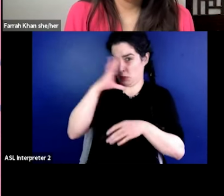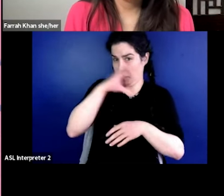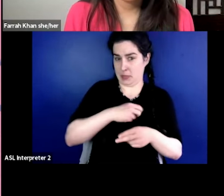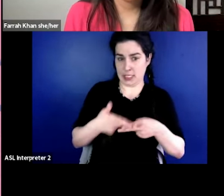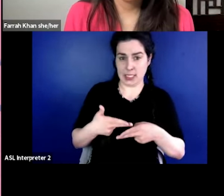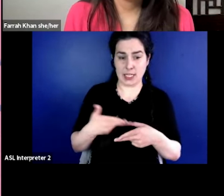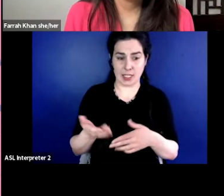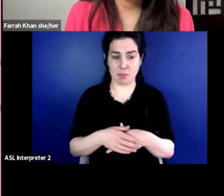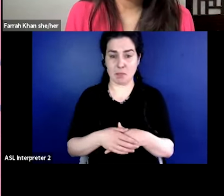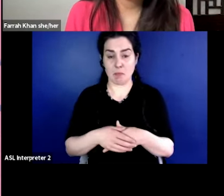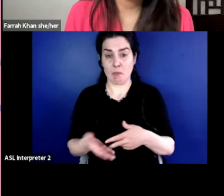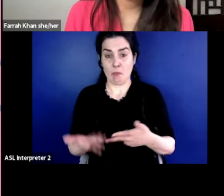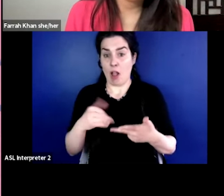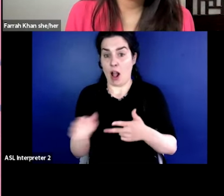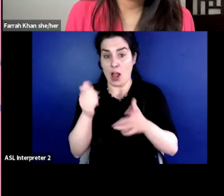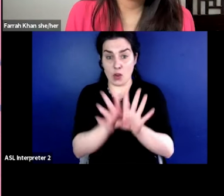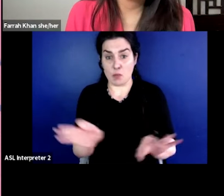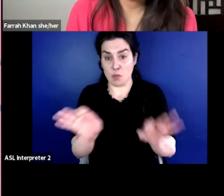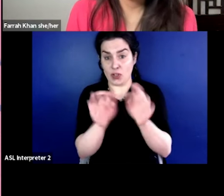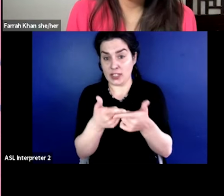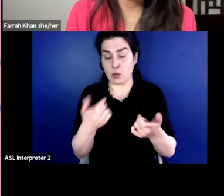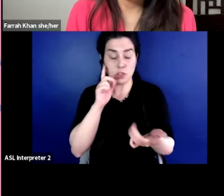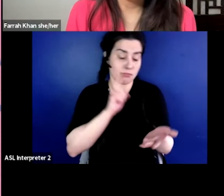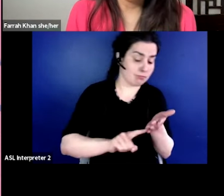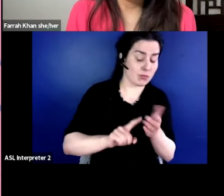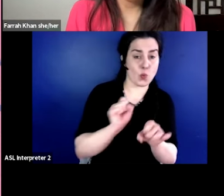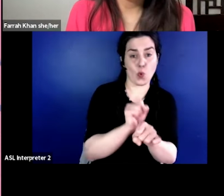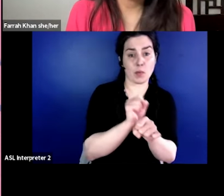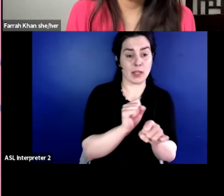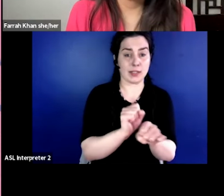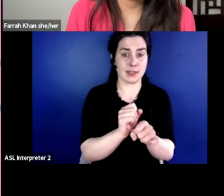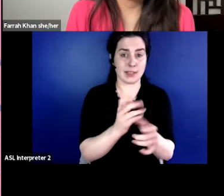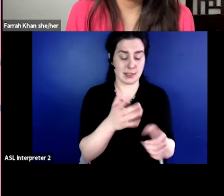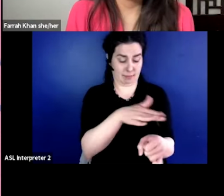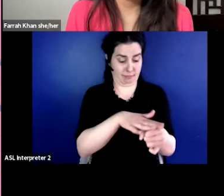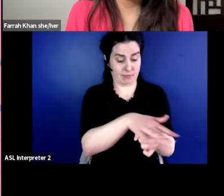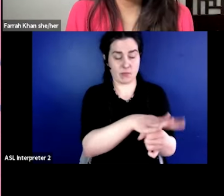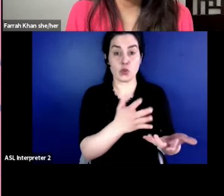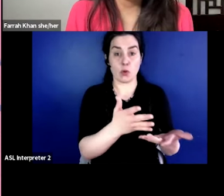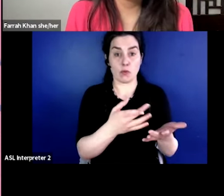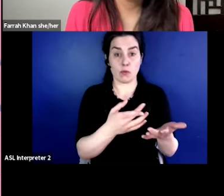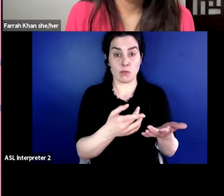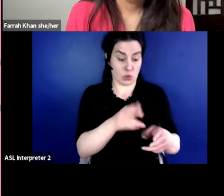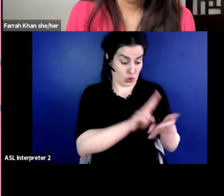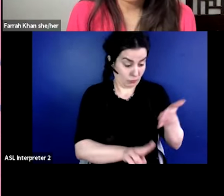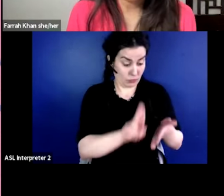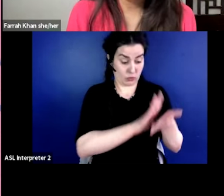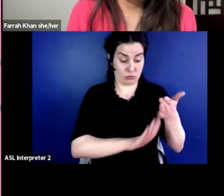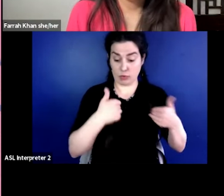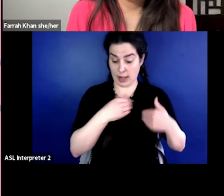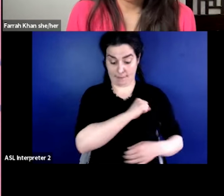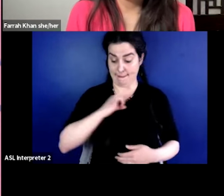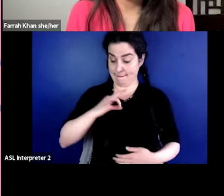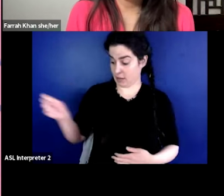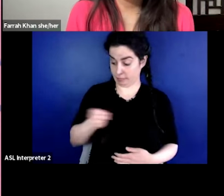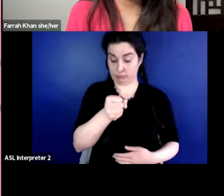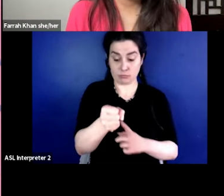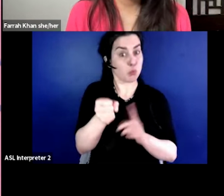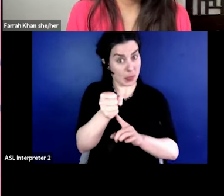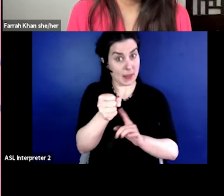workplace investigations. So recognizing the fact that people that are employed by the university or college can also commit sexual